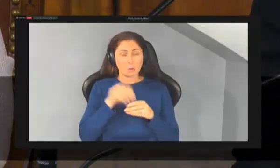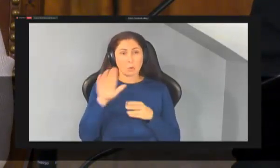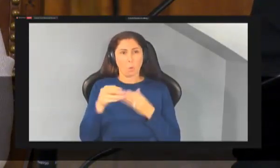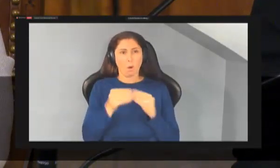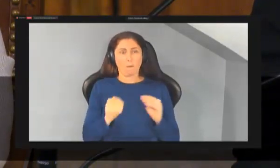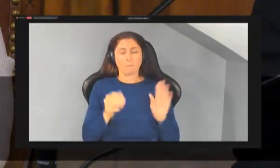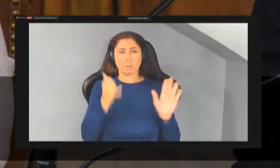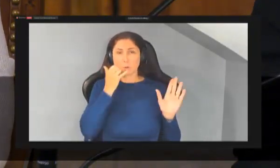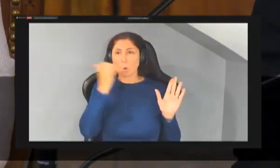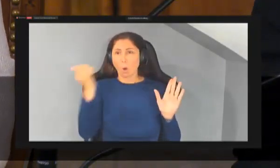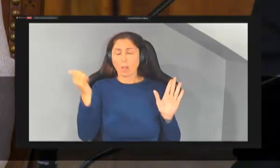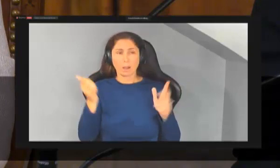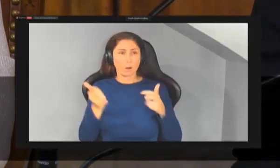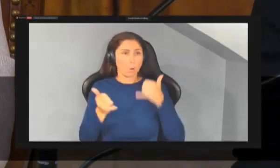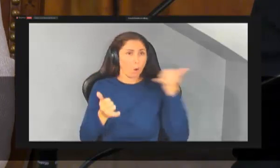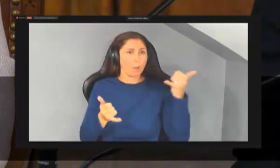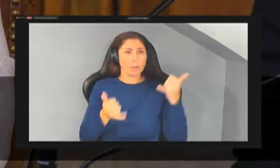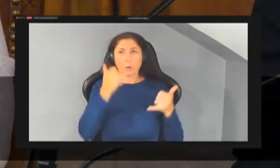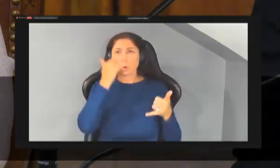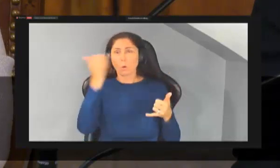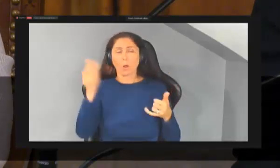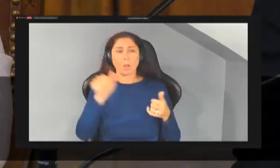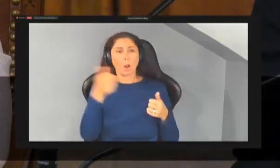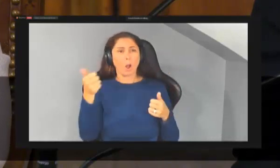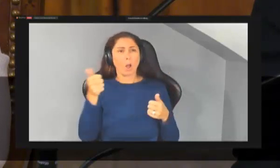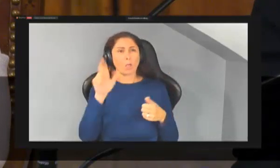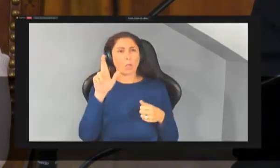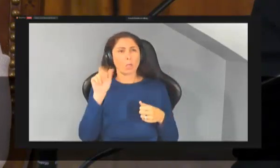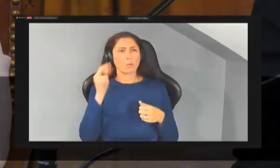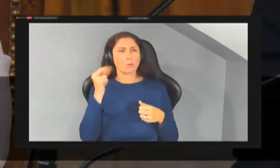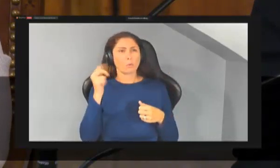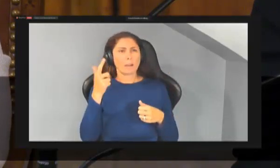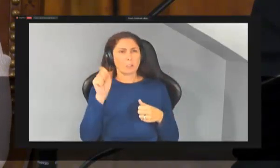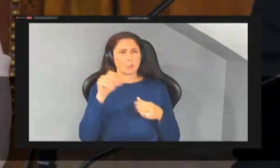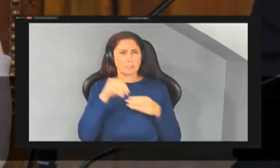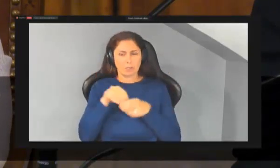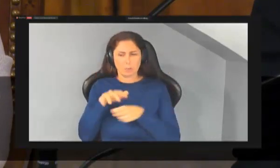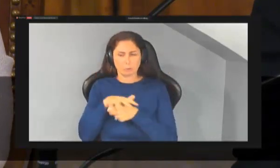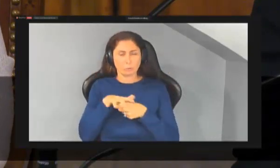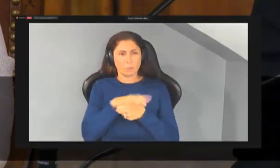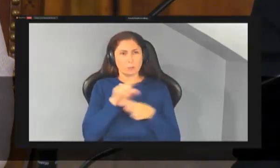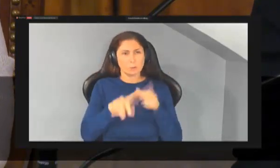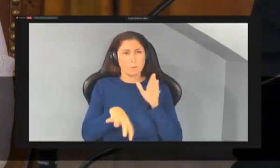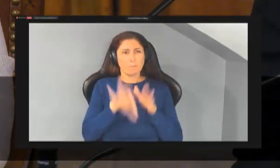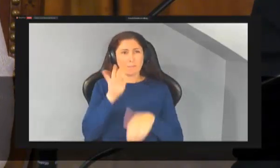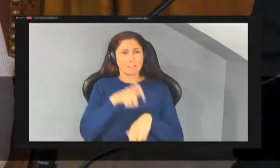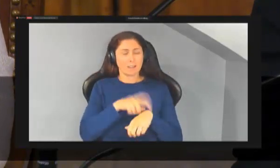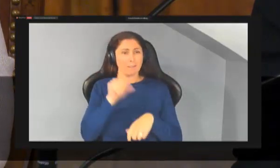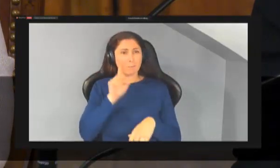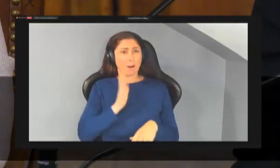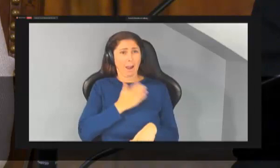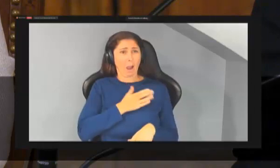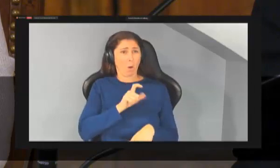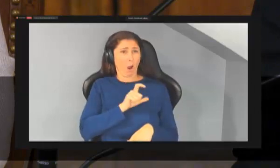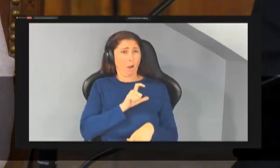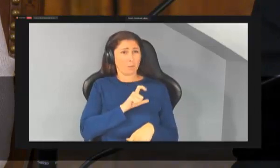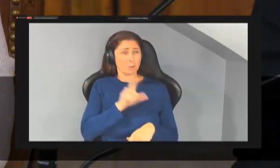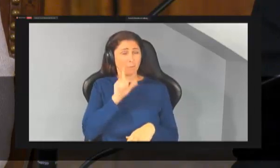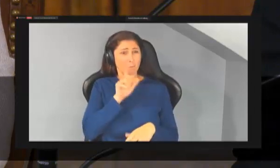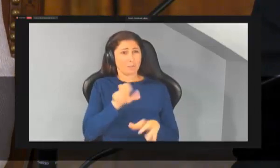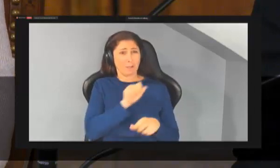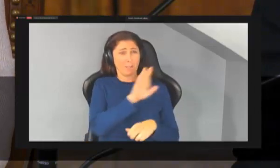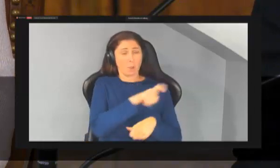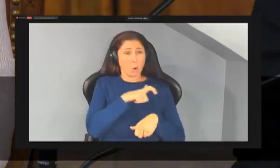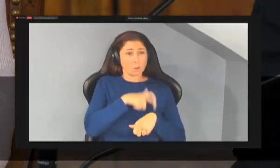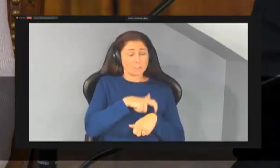other ranges in the region, trying to find time for our officers to spend some of their training time